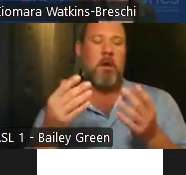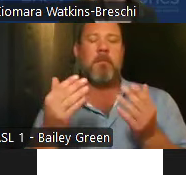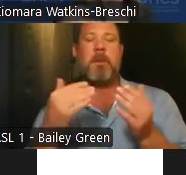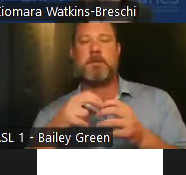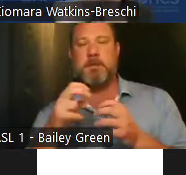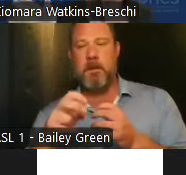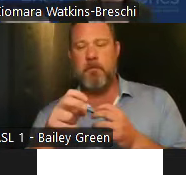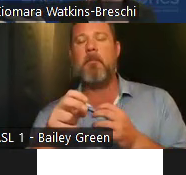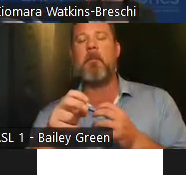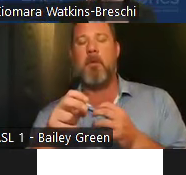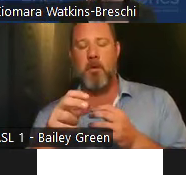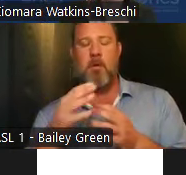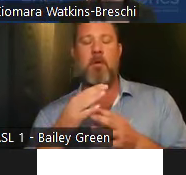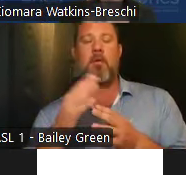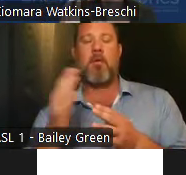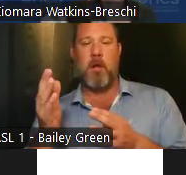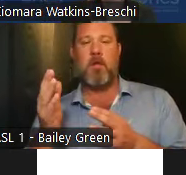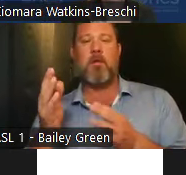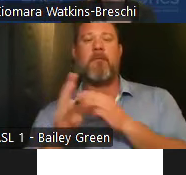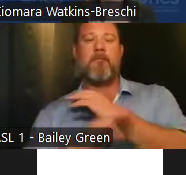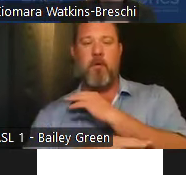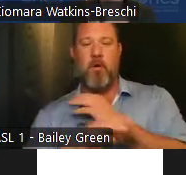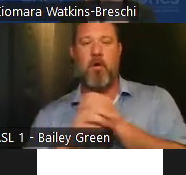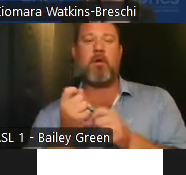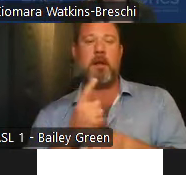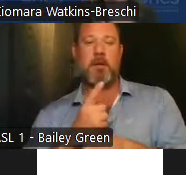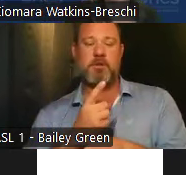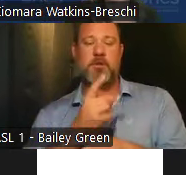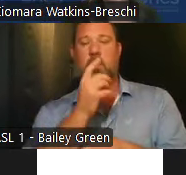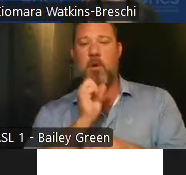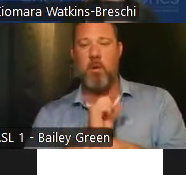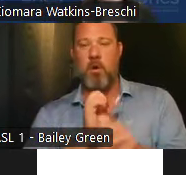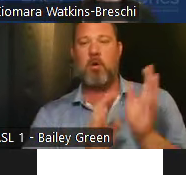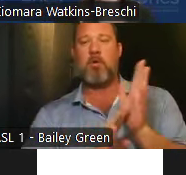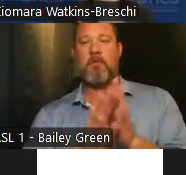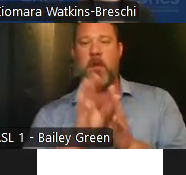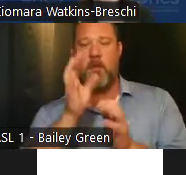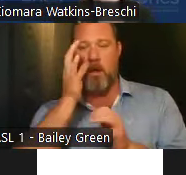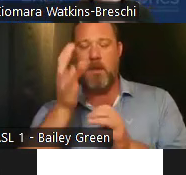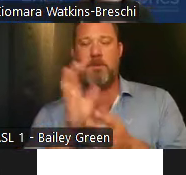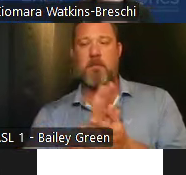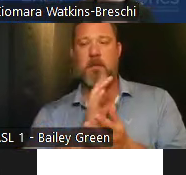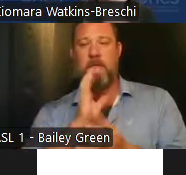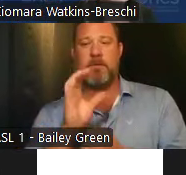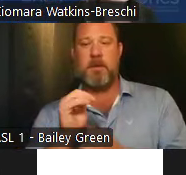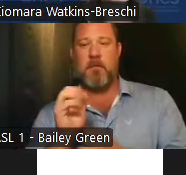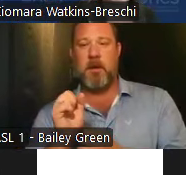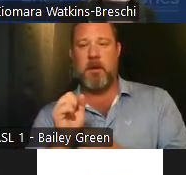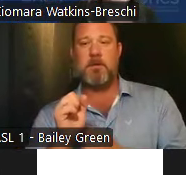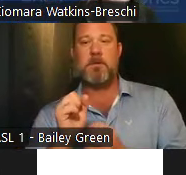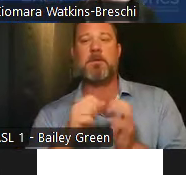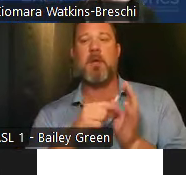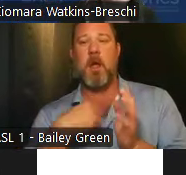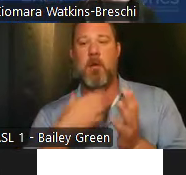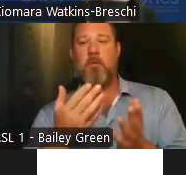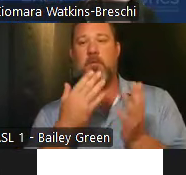are. Throughout this fall into next year, we will be working to develop a concept paper for CMS that outlines our